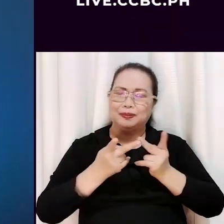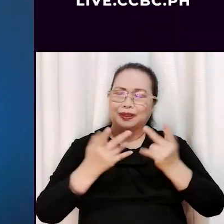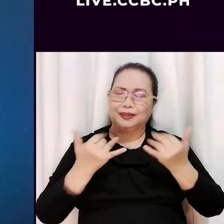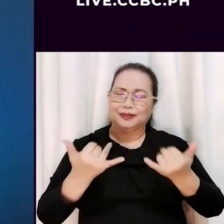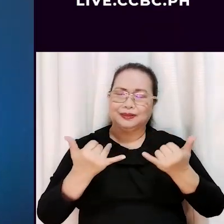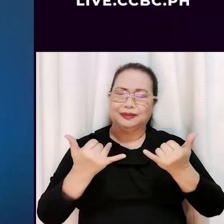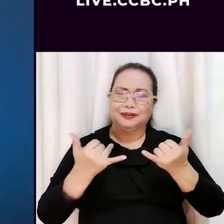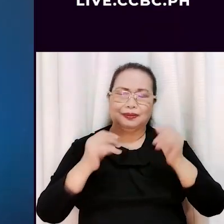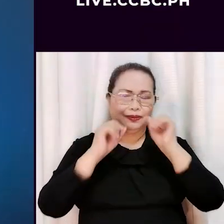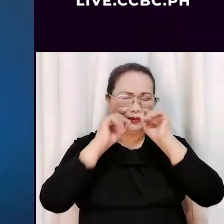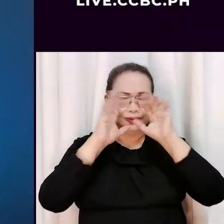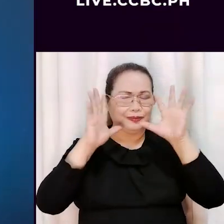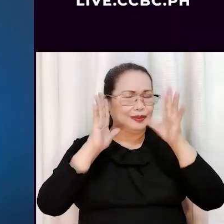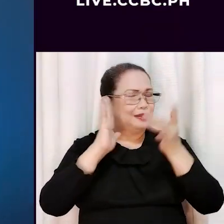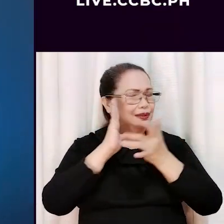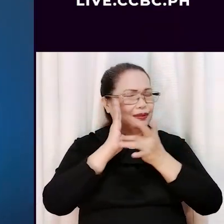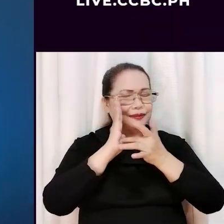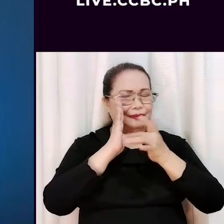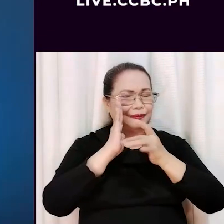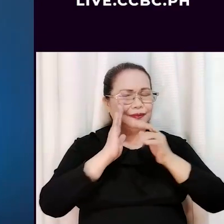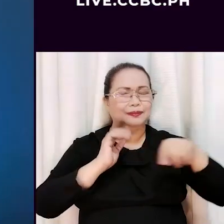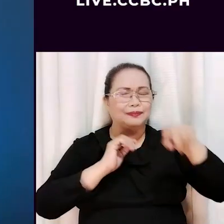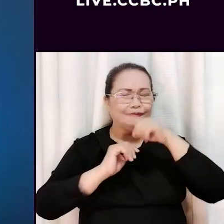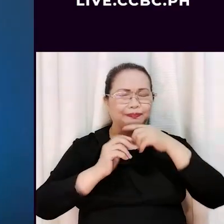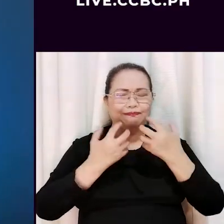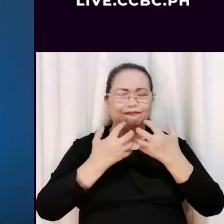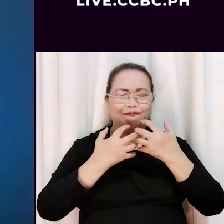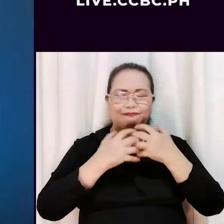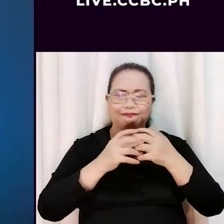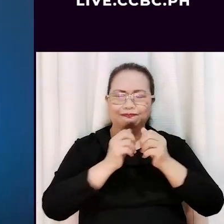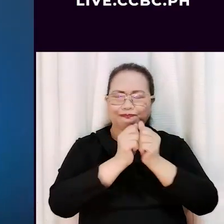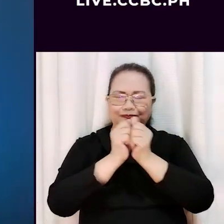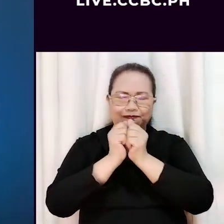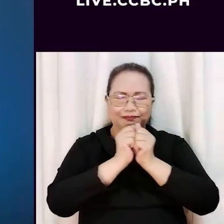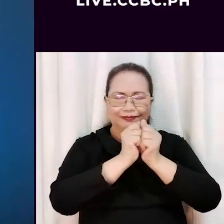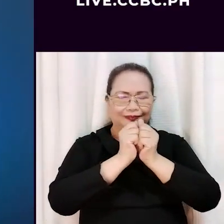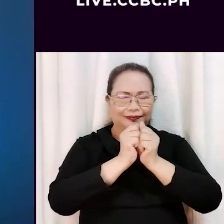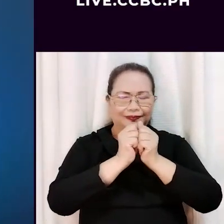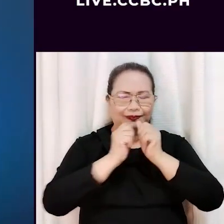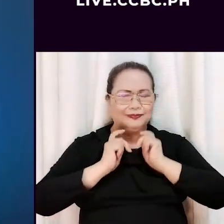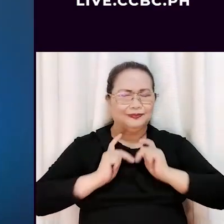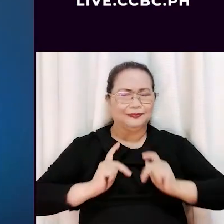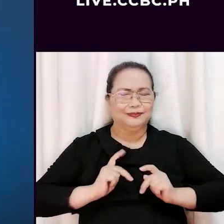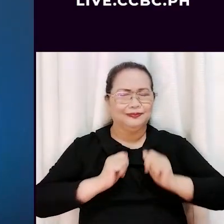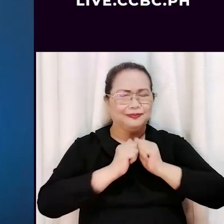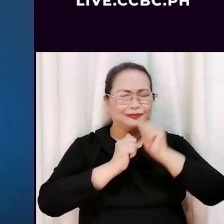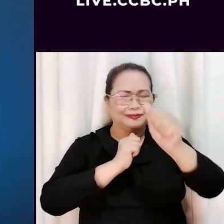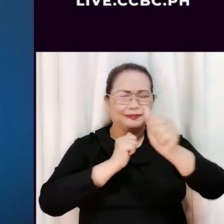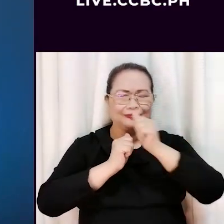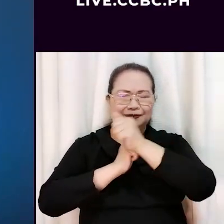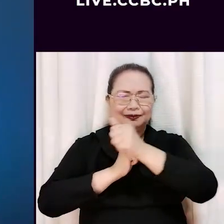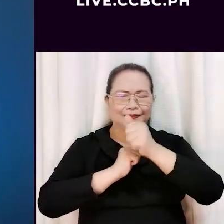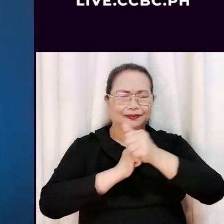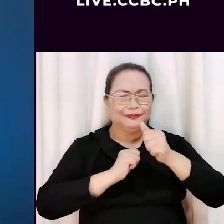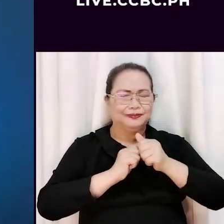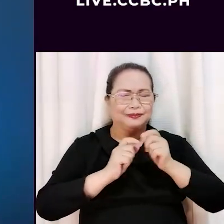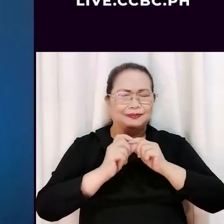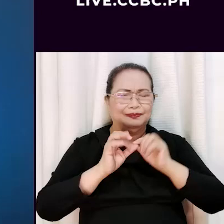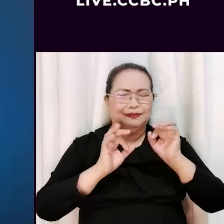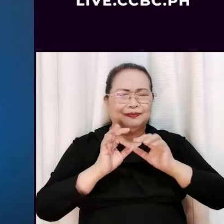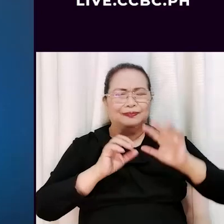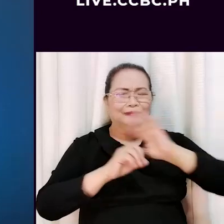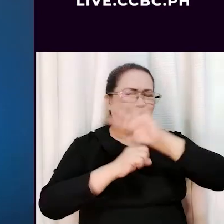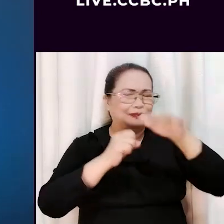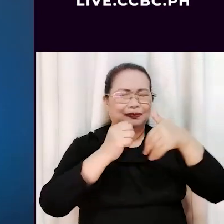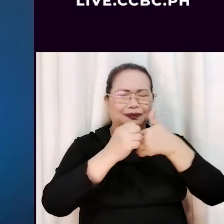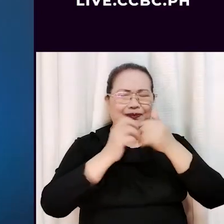The amazing technology that we can be together, even though physically we are everywhere all over